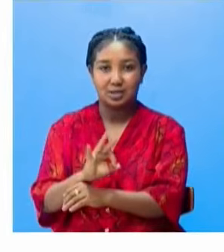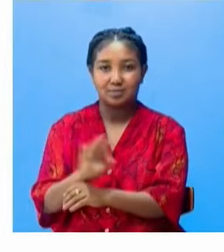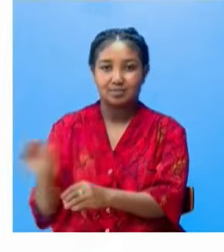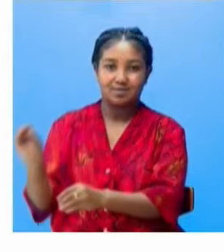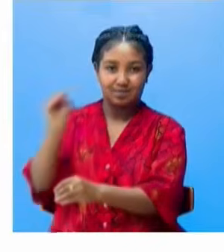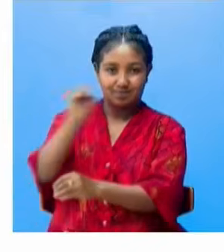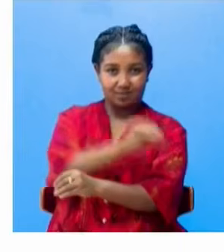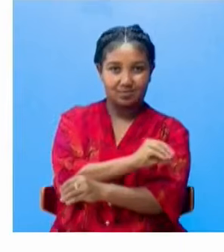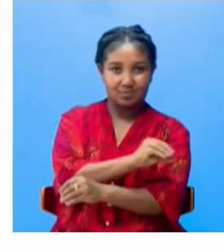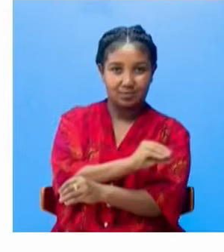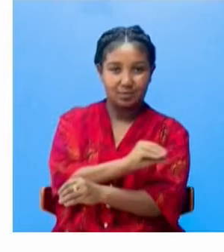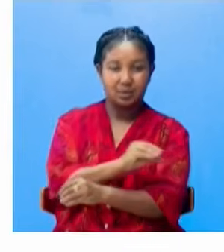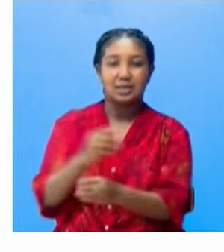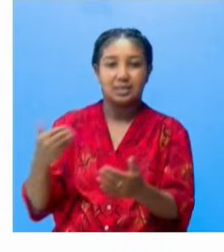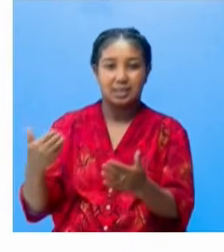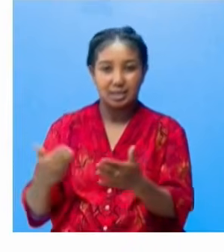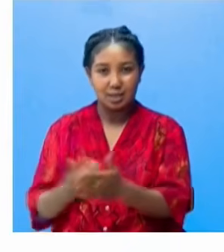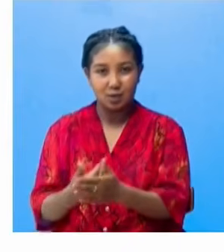movie,